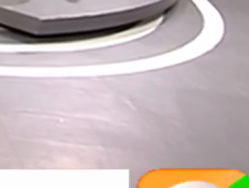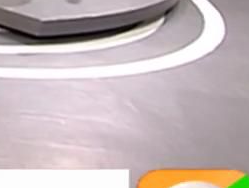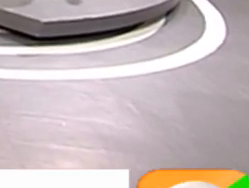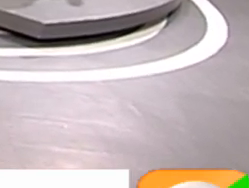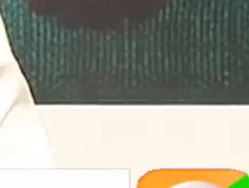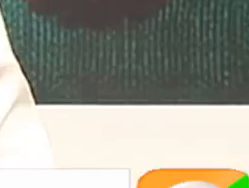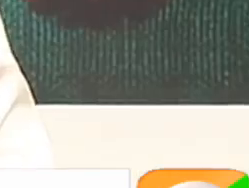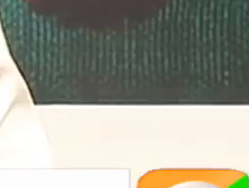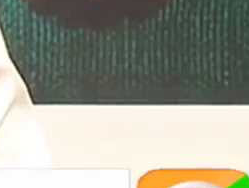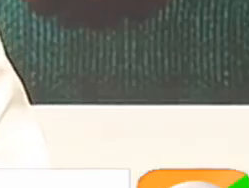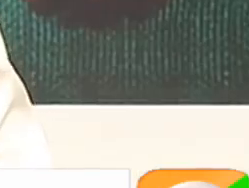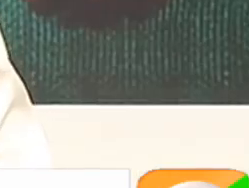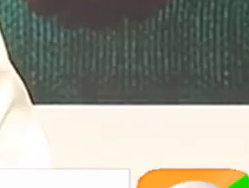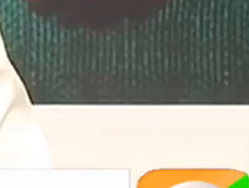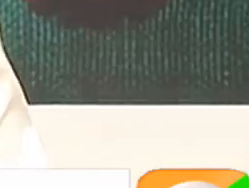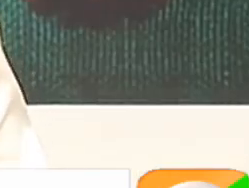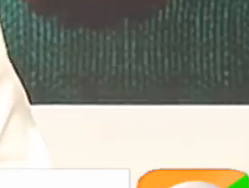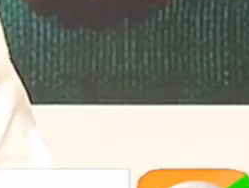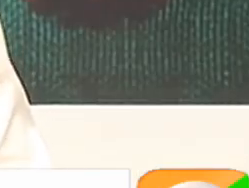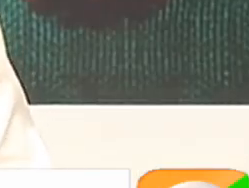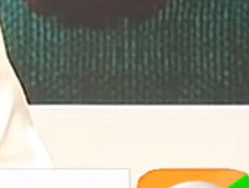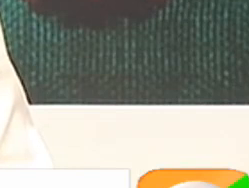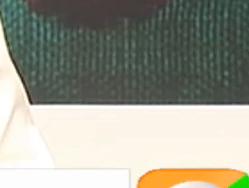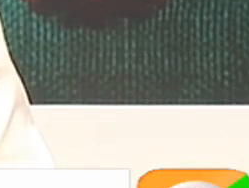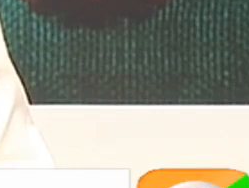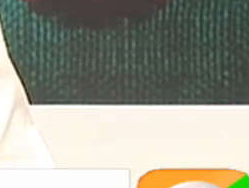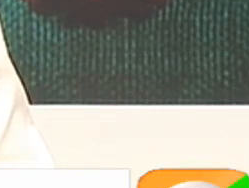Mombasa. Here's the announcement that came from the CS.